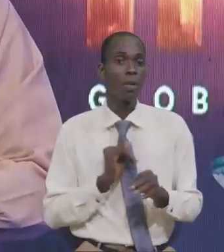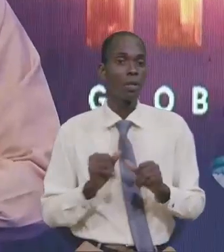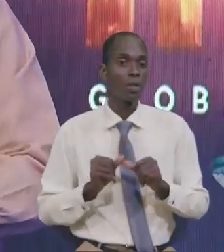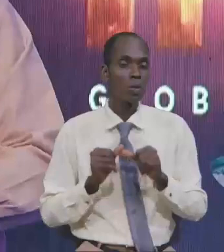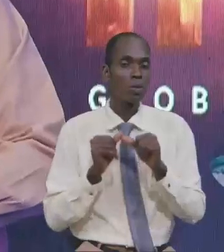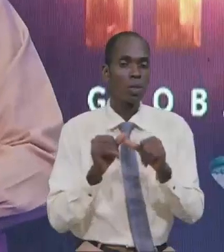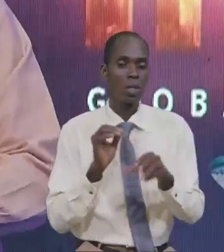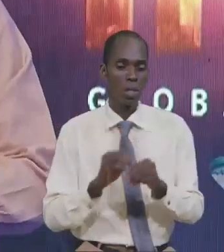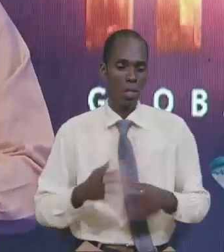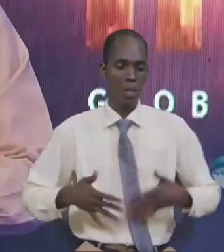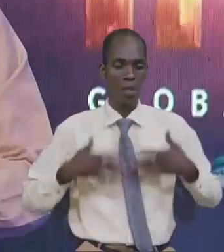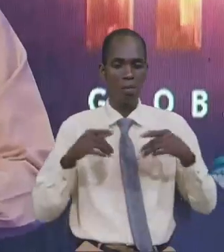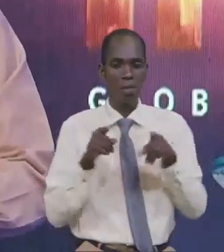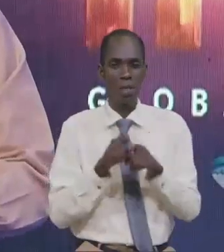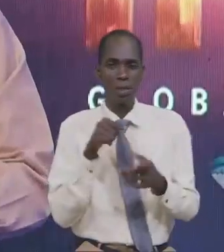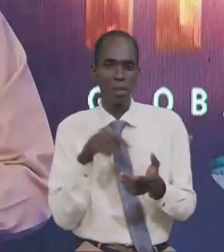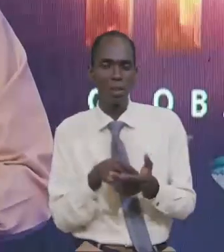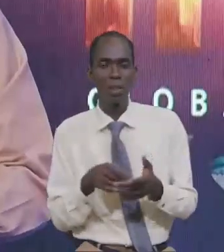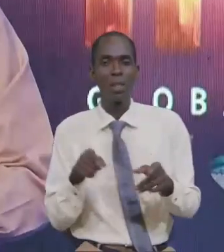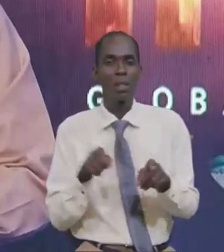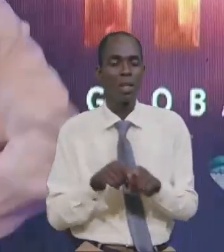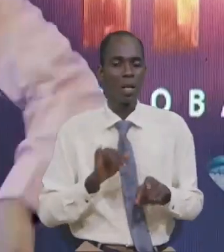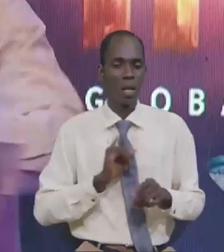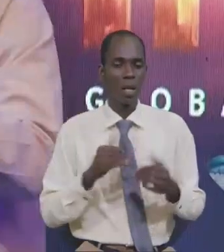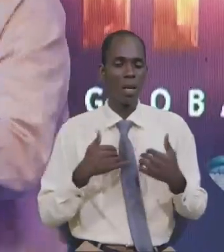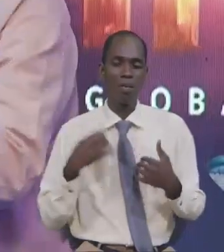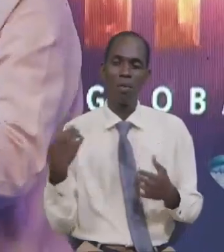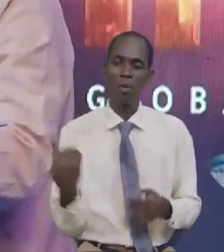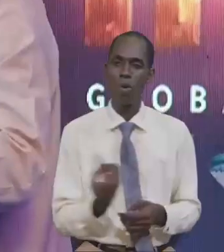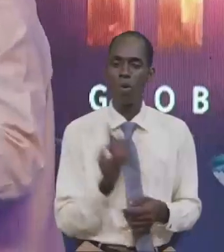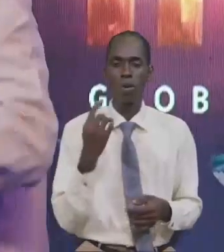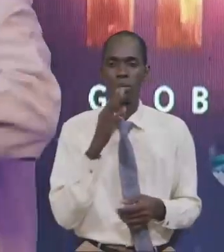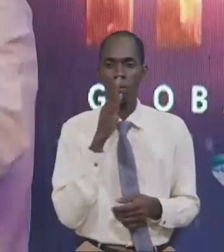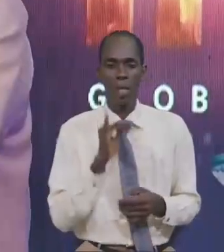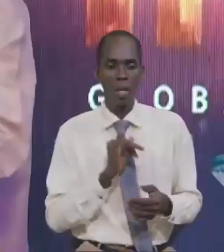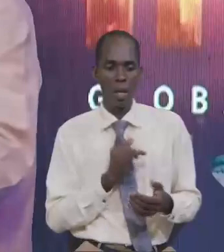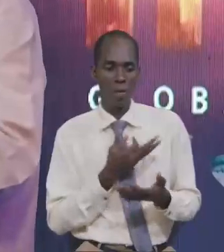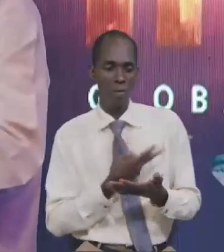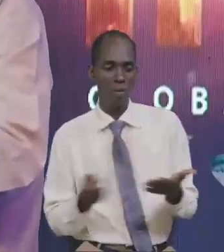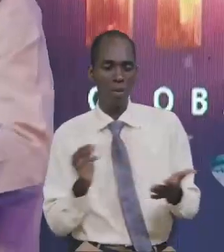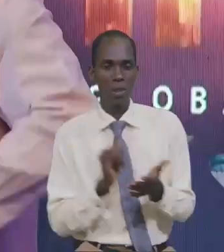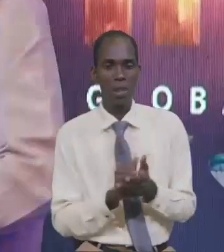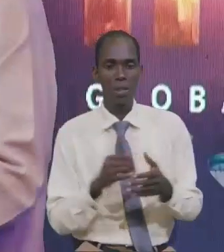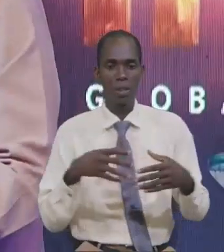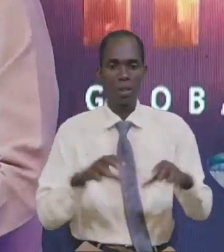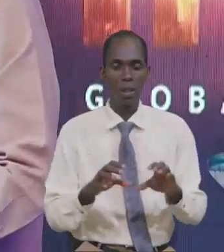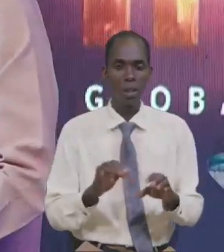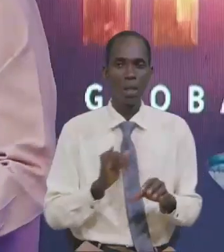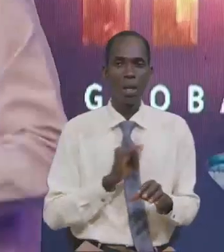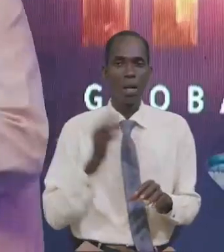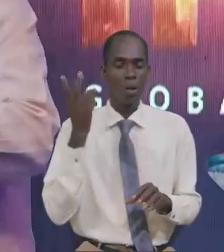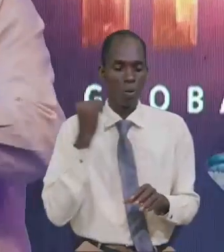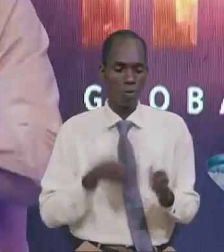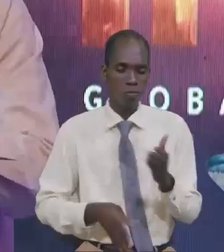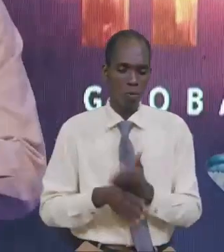I was fired out of that employment because of the way I talk and the way I